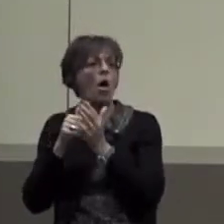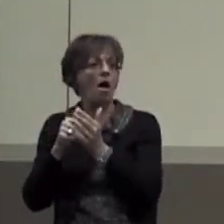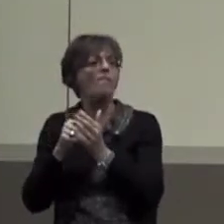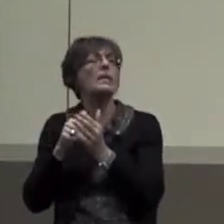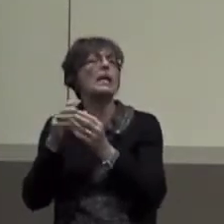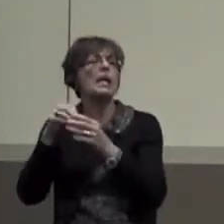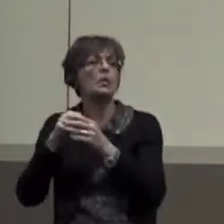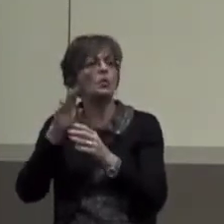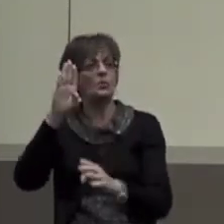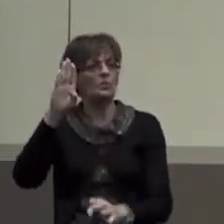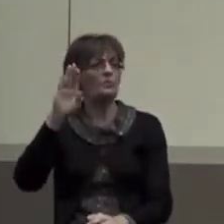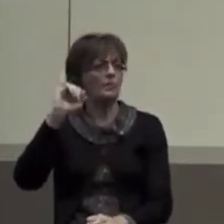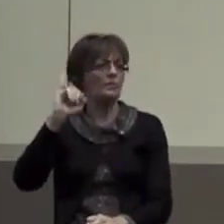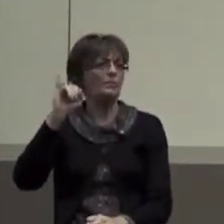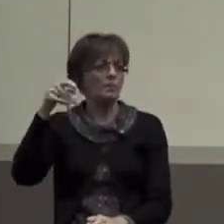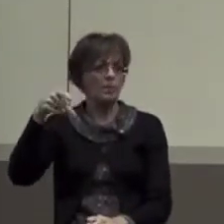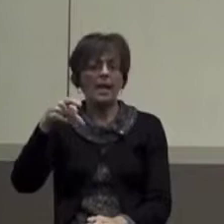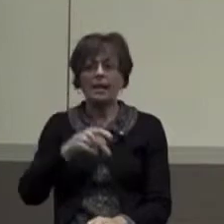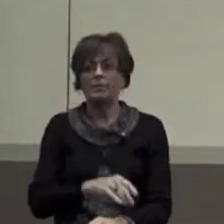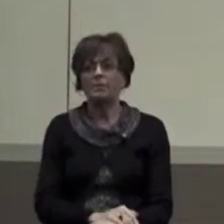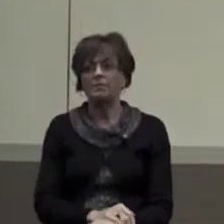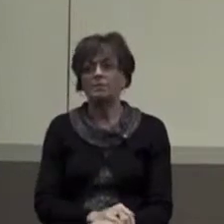plan.